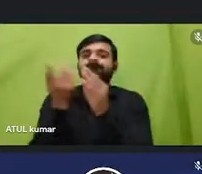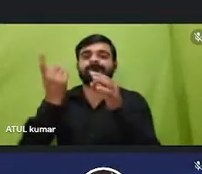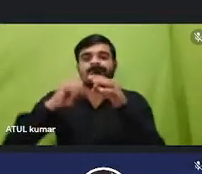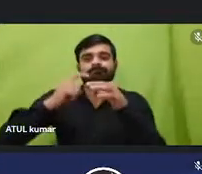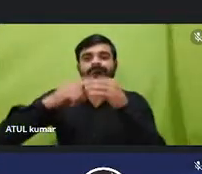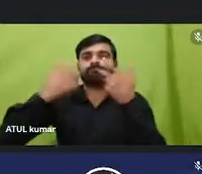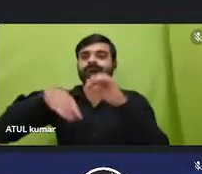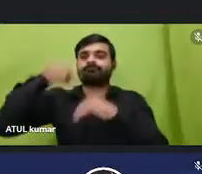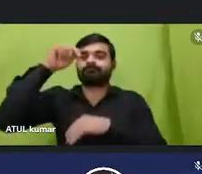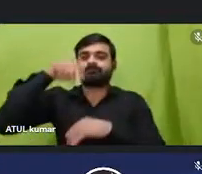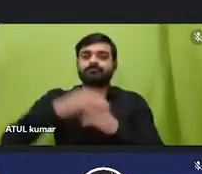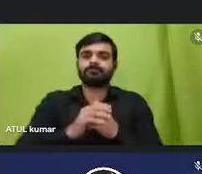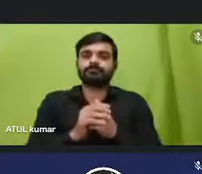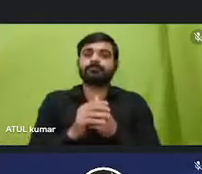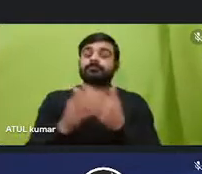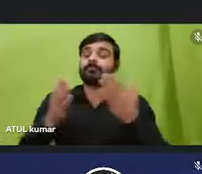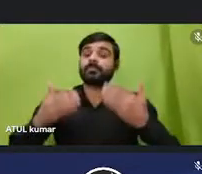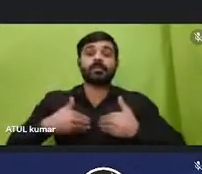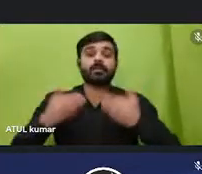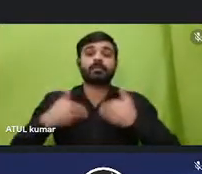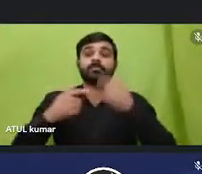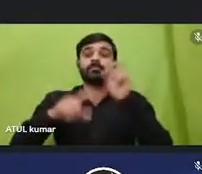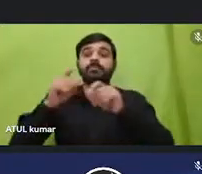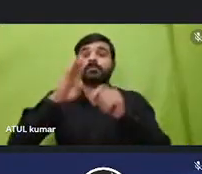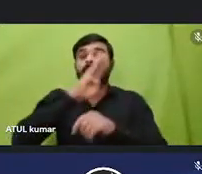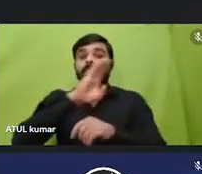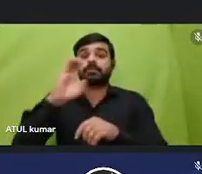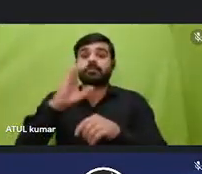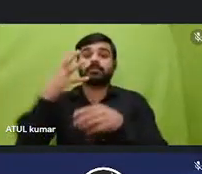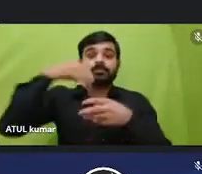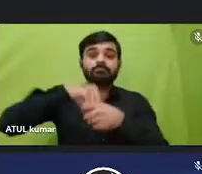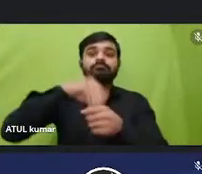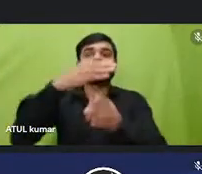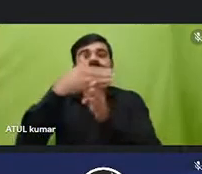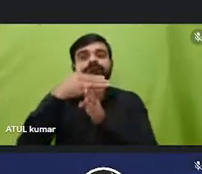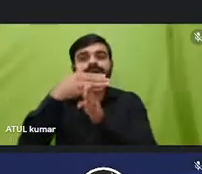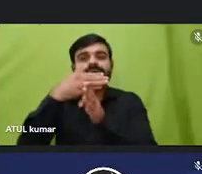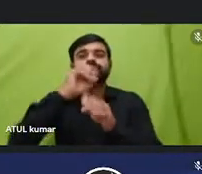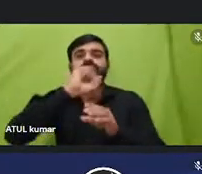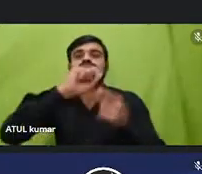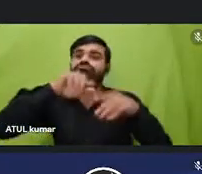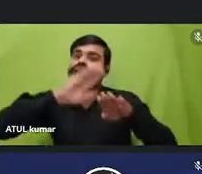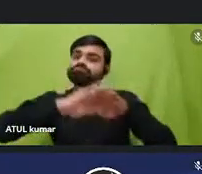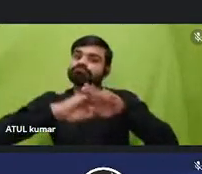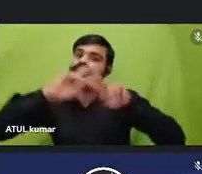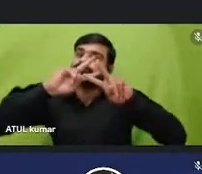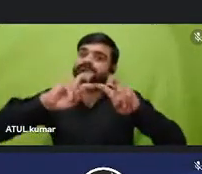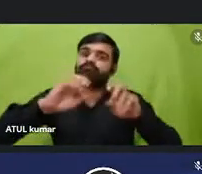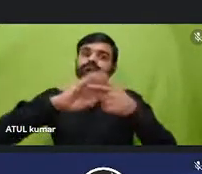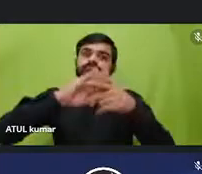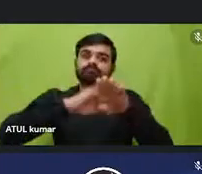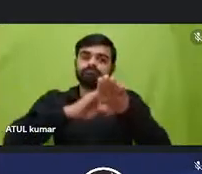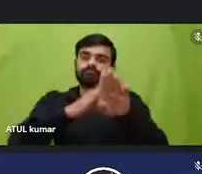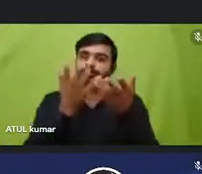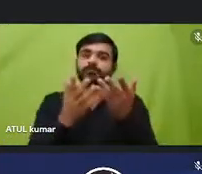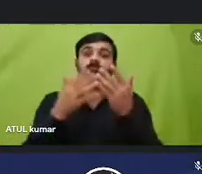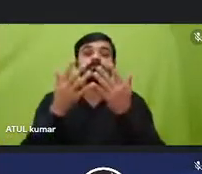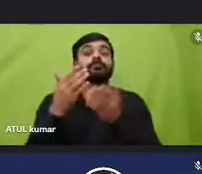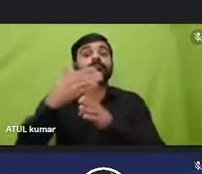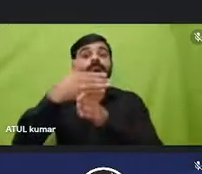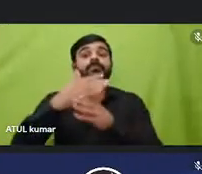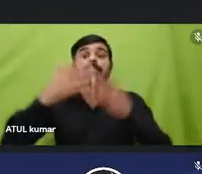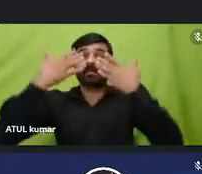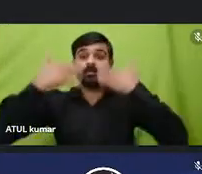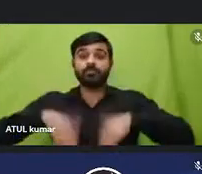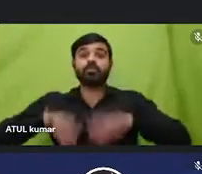today. We're very grateful that Bensi came here and shared her insights with us. She shared her body